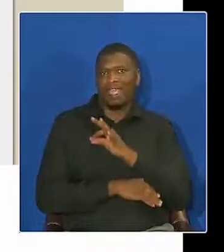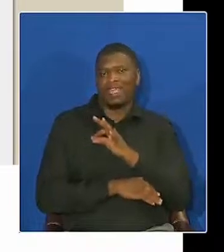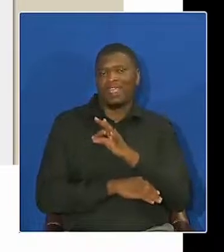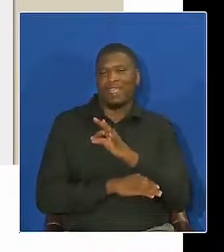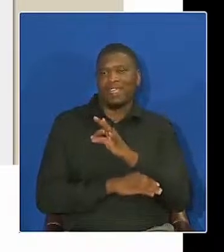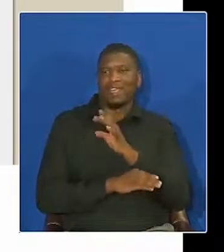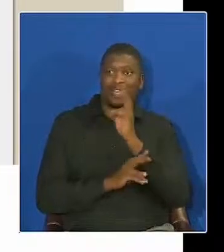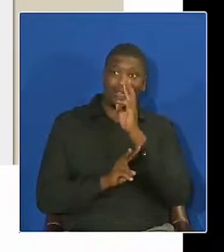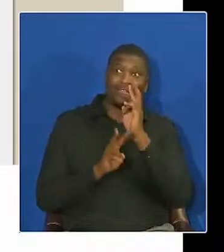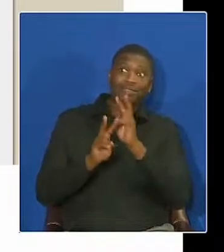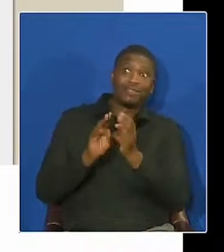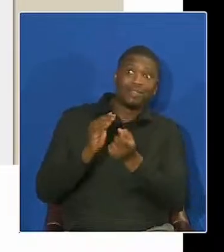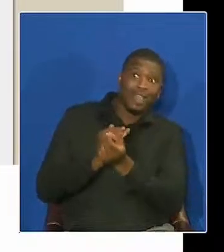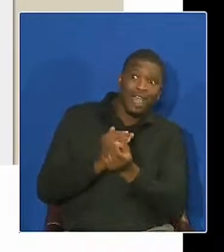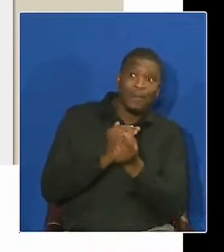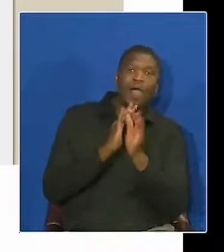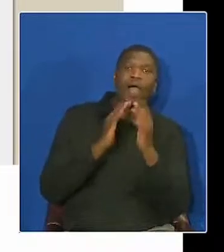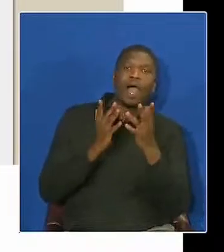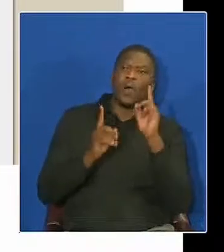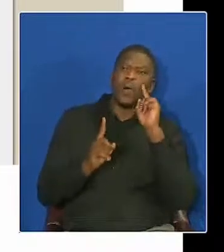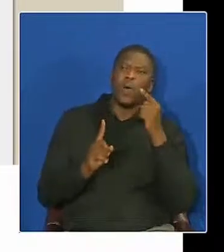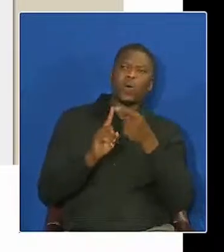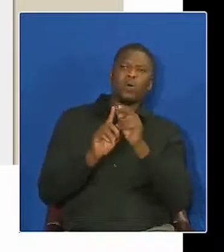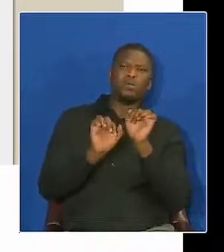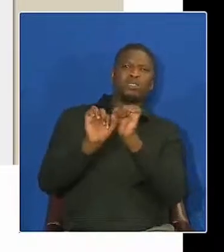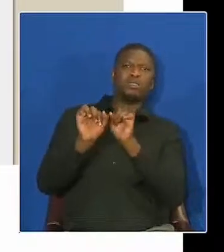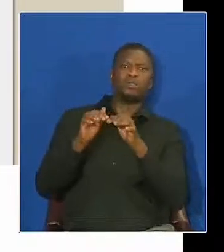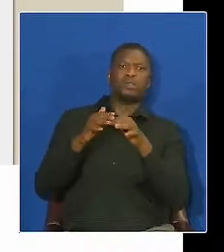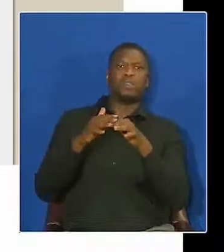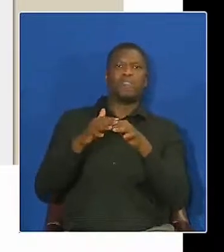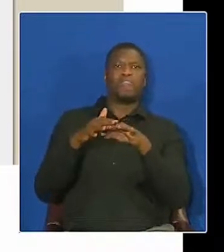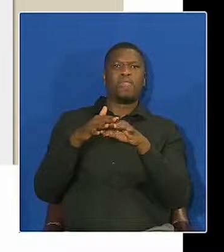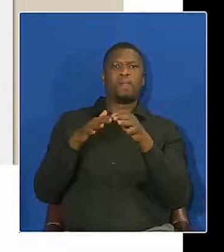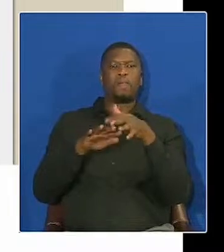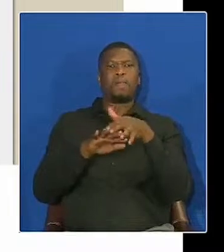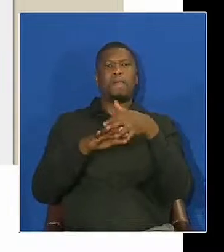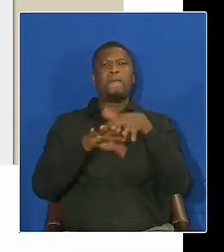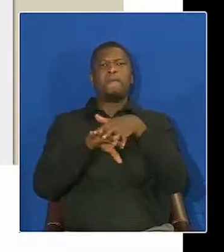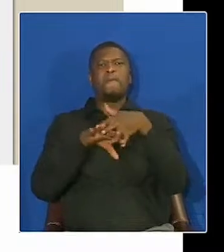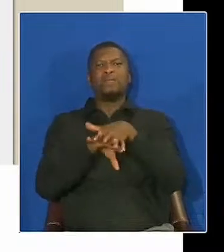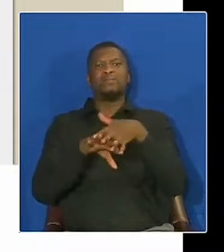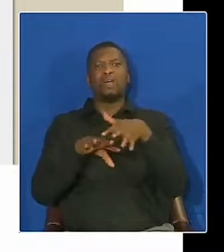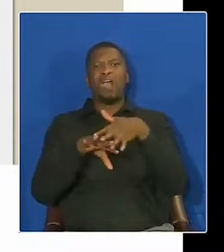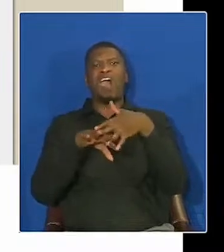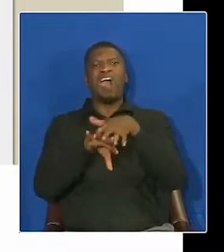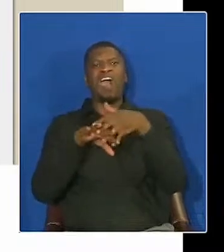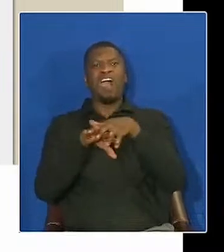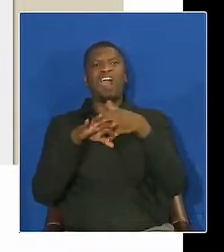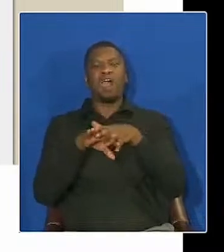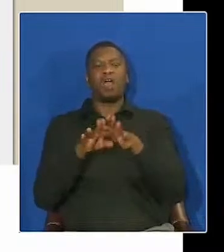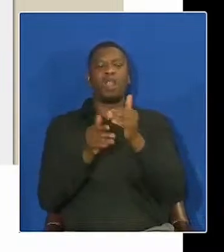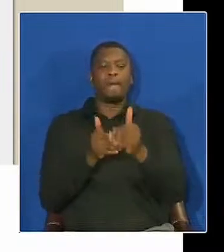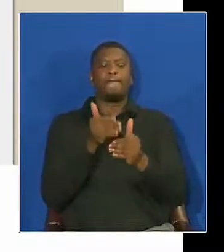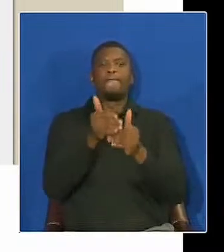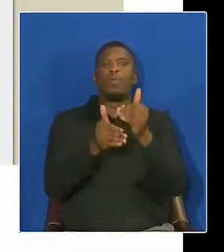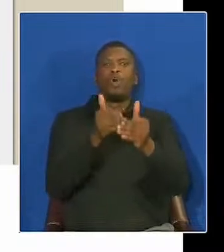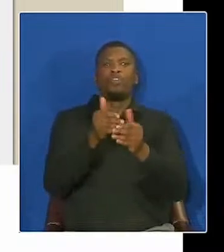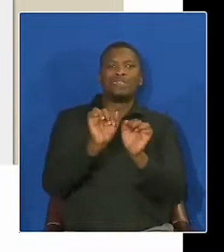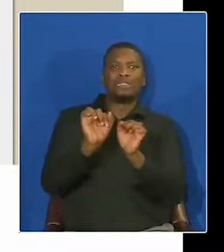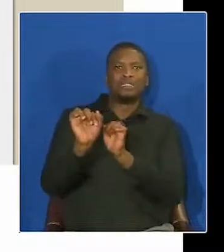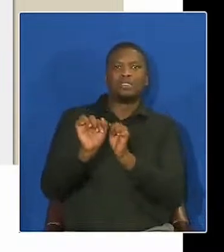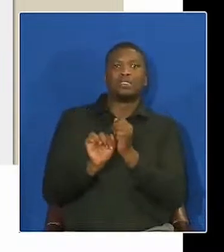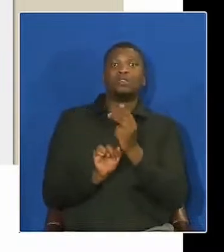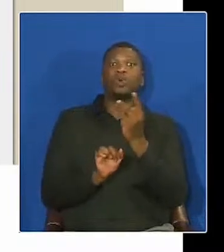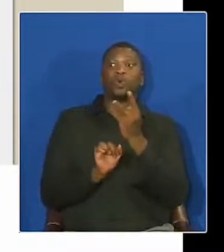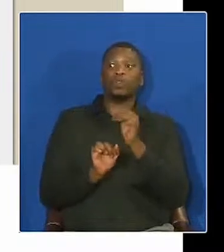looking at the mixture of processes and the understanding itself that there are